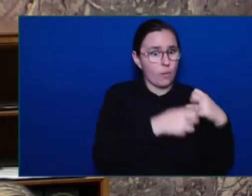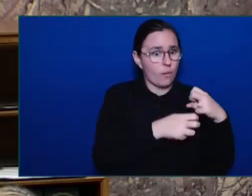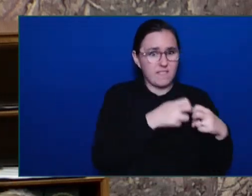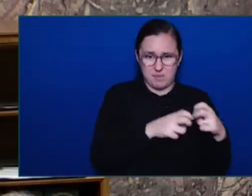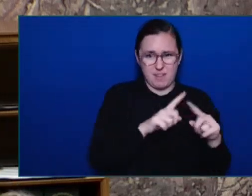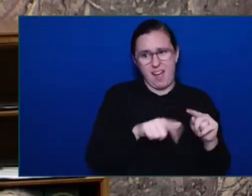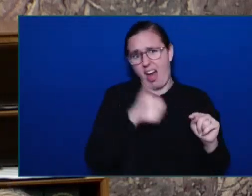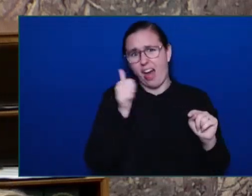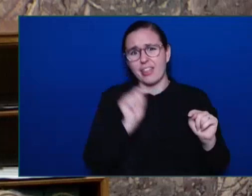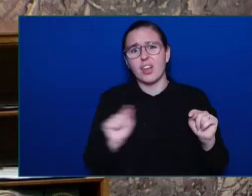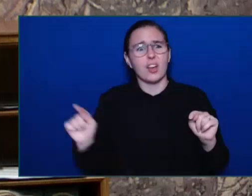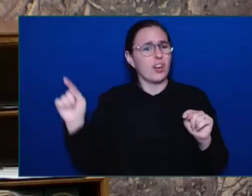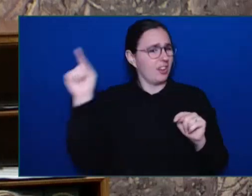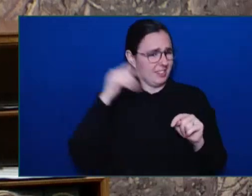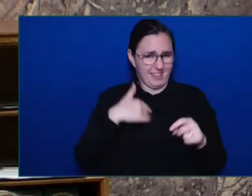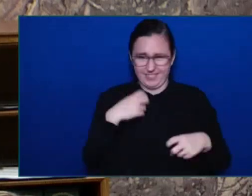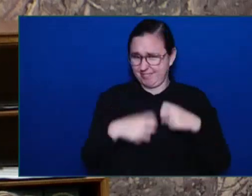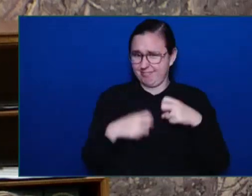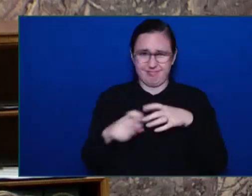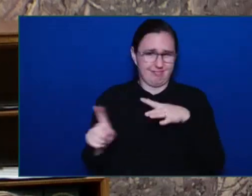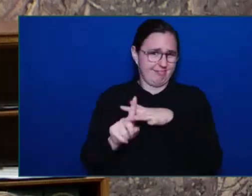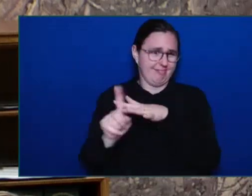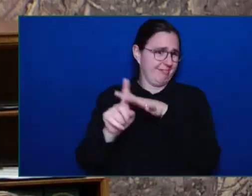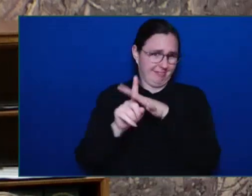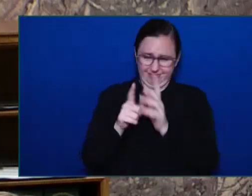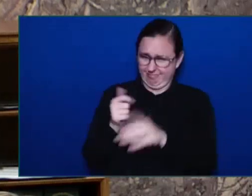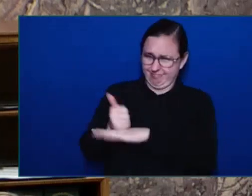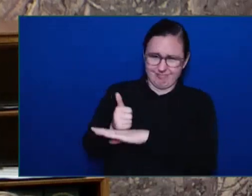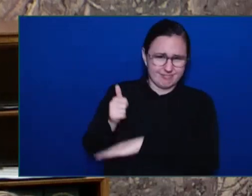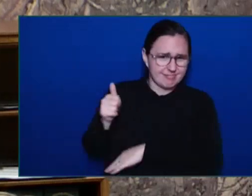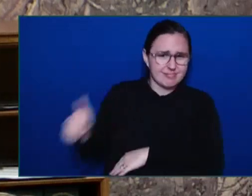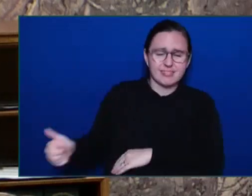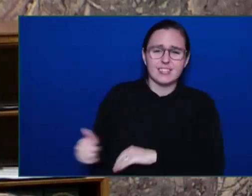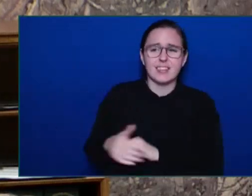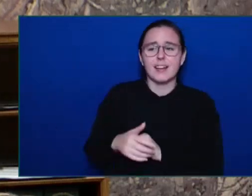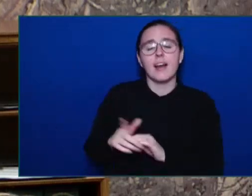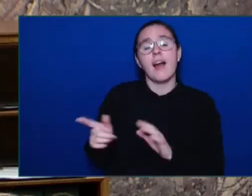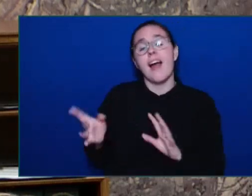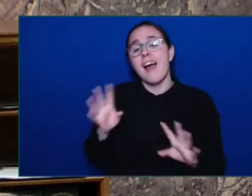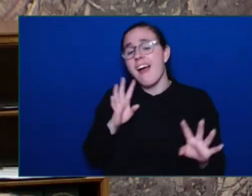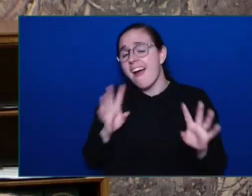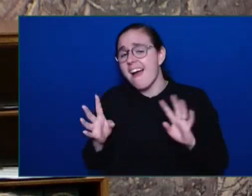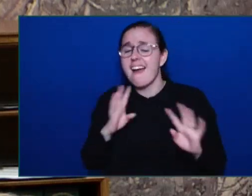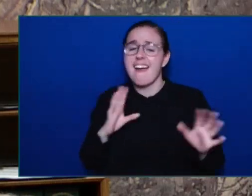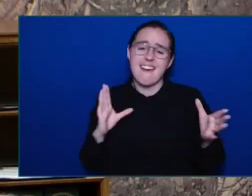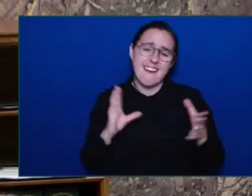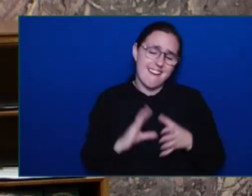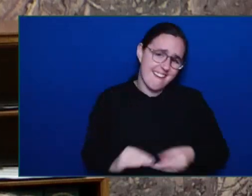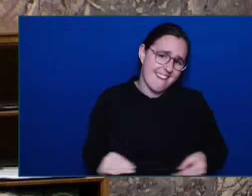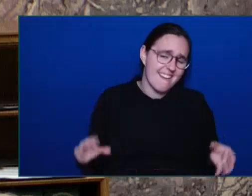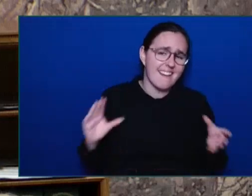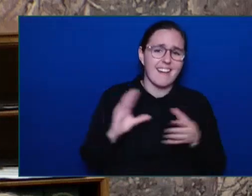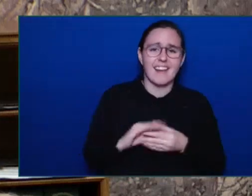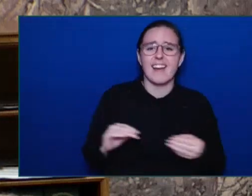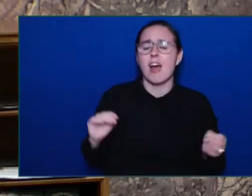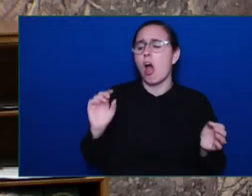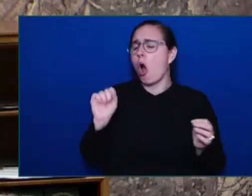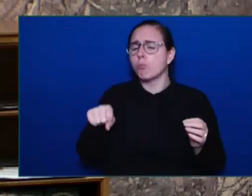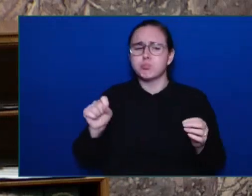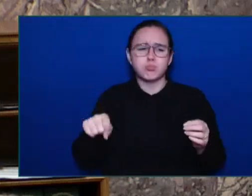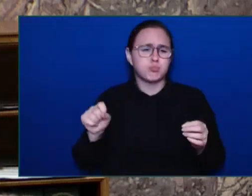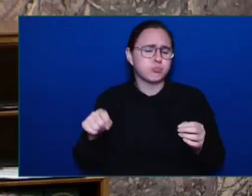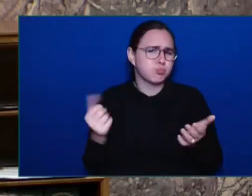The reality is they talk about these housing units. They never appear and never materialize. And the reality is those